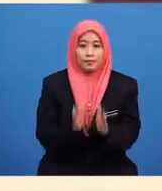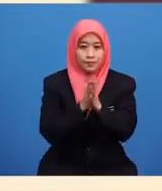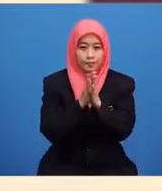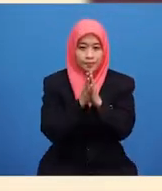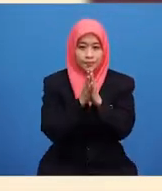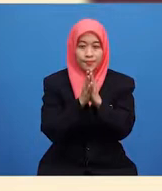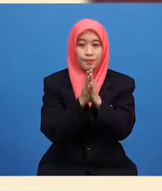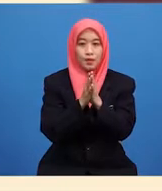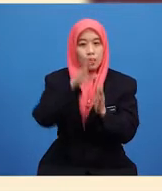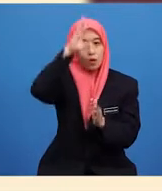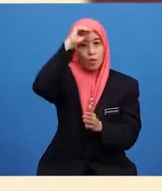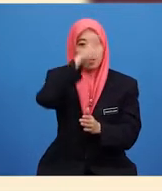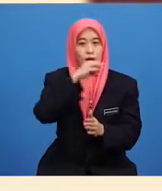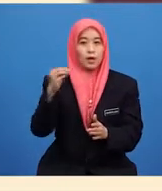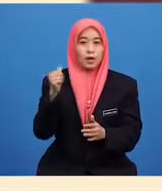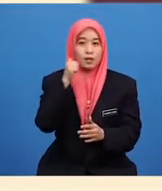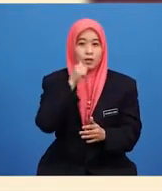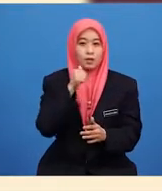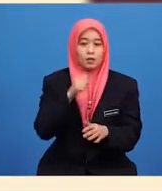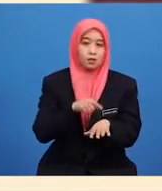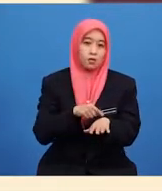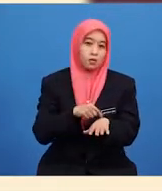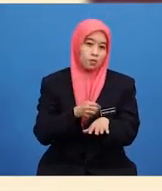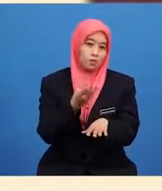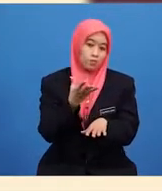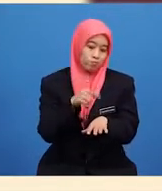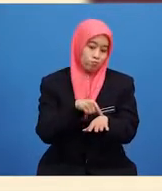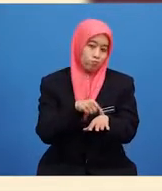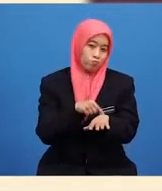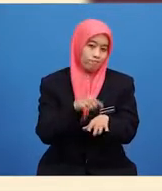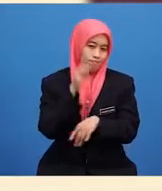Boys and girls, do you know what time it is now?